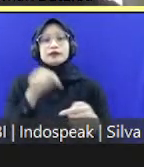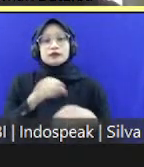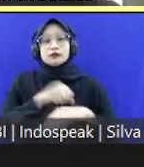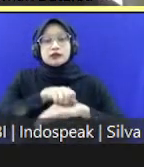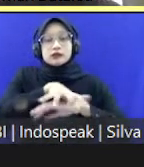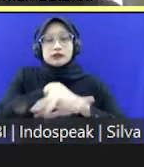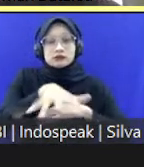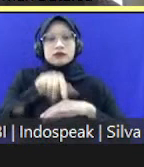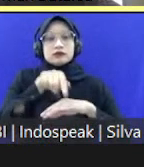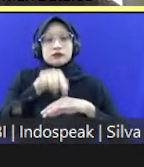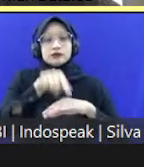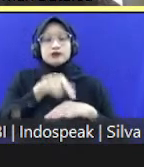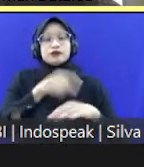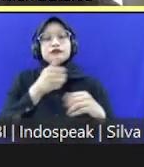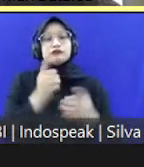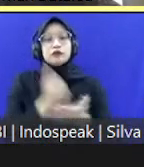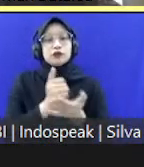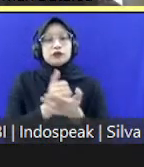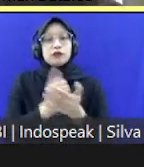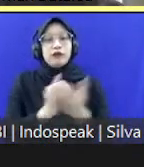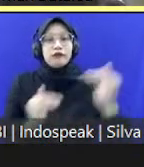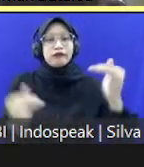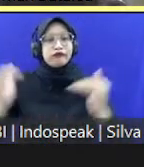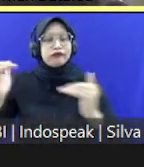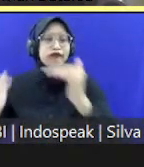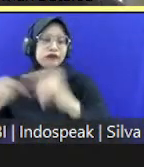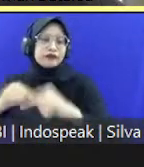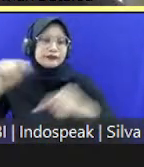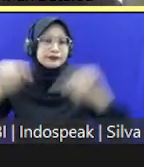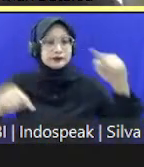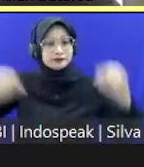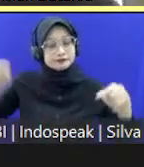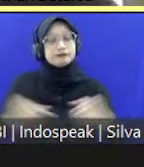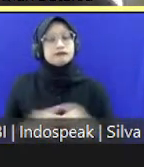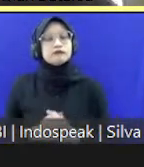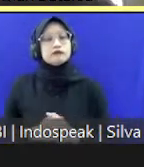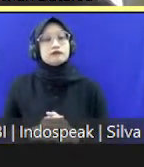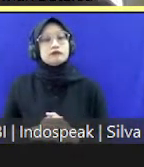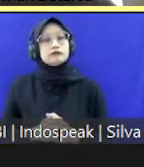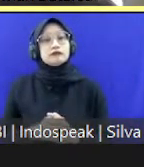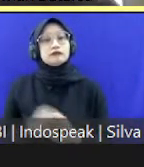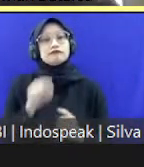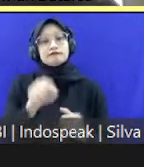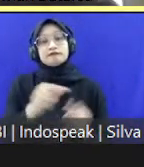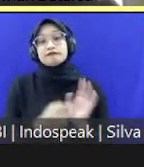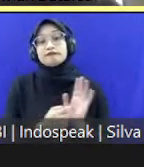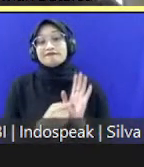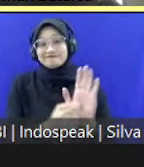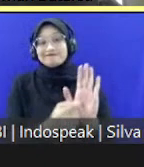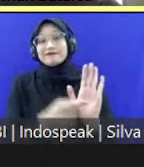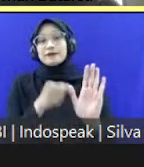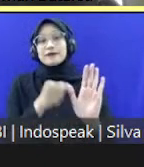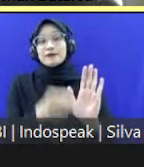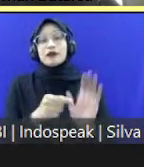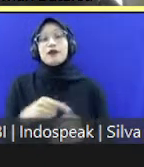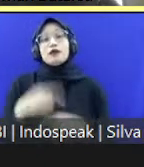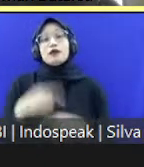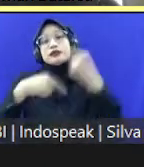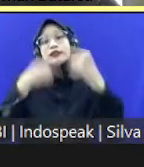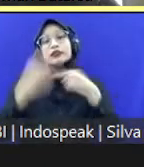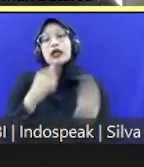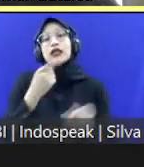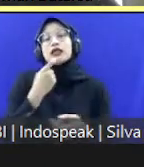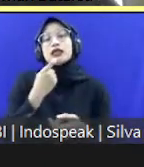segment of Indonesian society. As illustrated here by the story of Rubiam, an informal